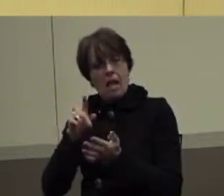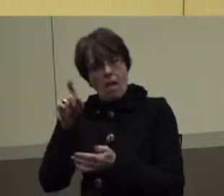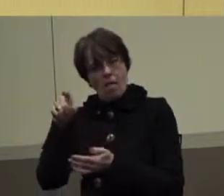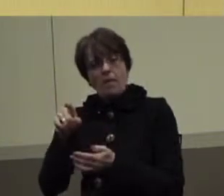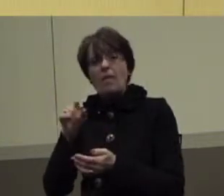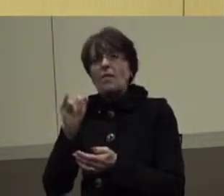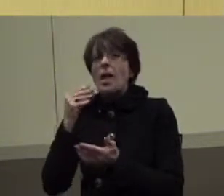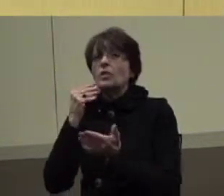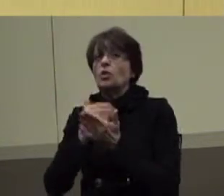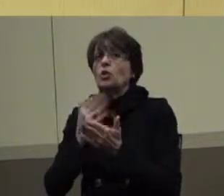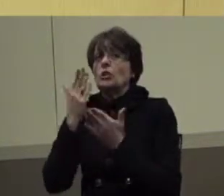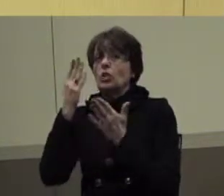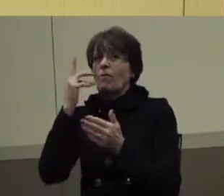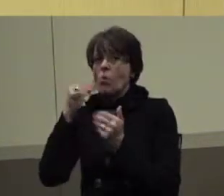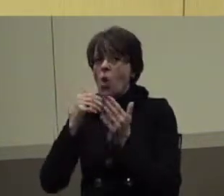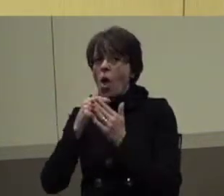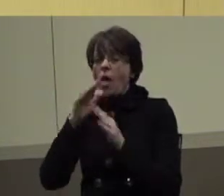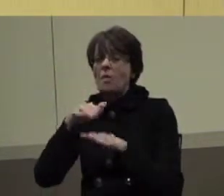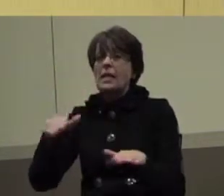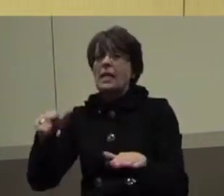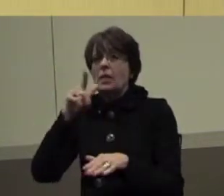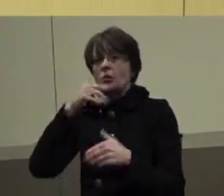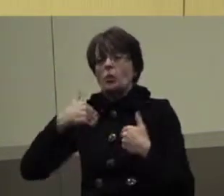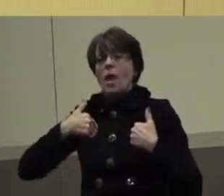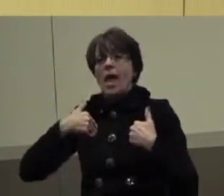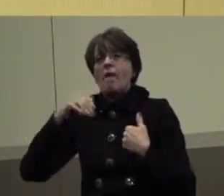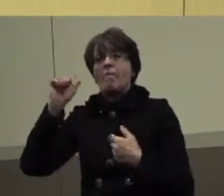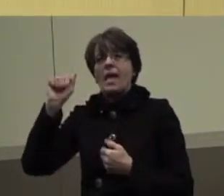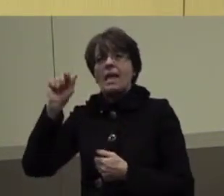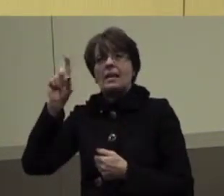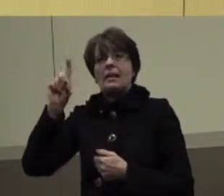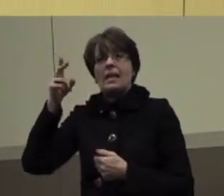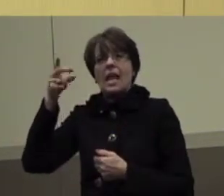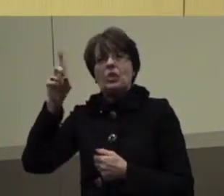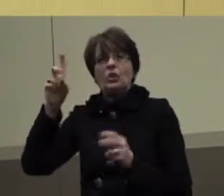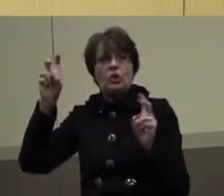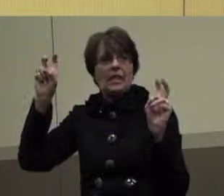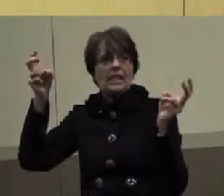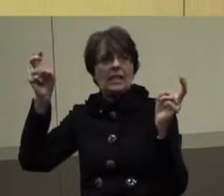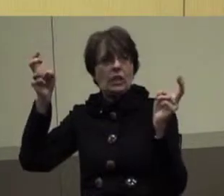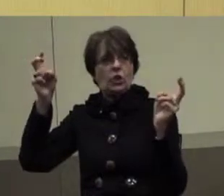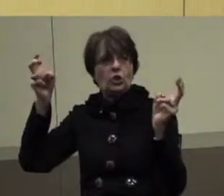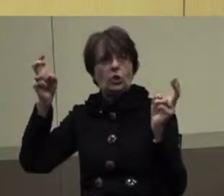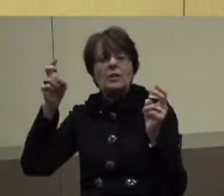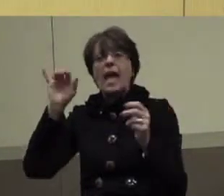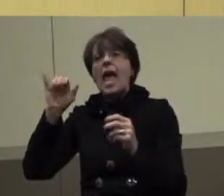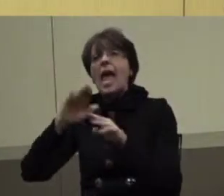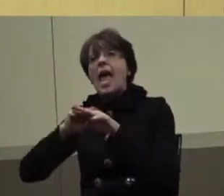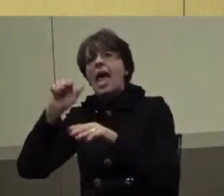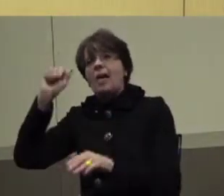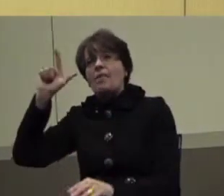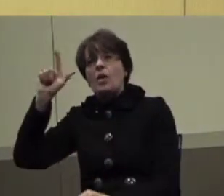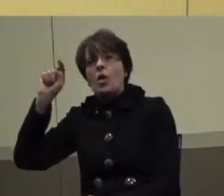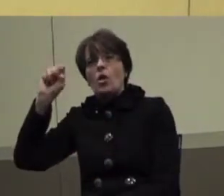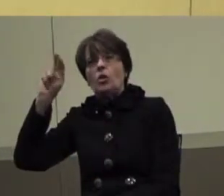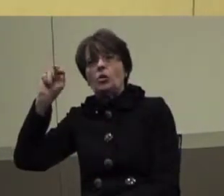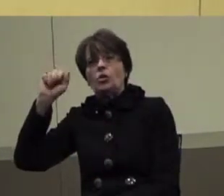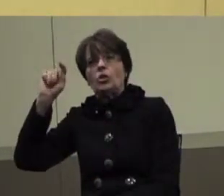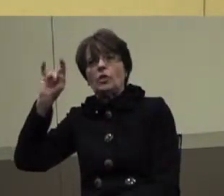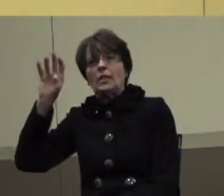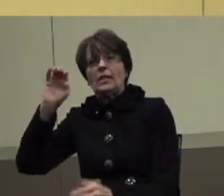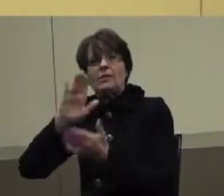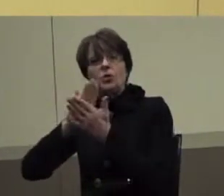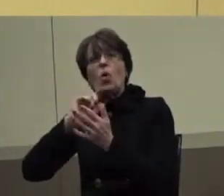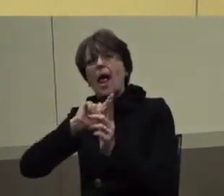a very good suggestion for all the kids who have ADHD issues. At the alternative school, I have an alternative school that I go hang out